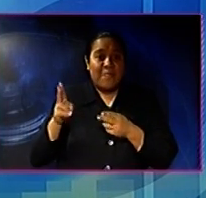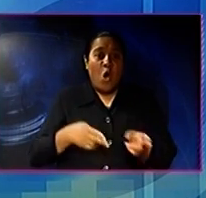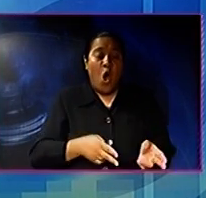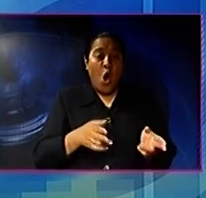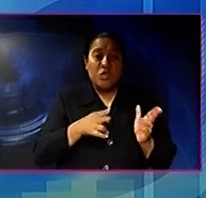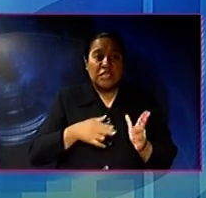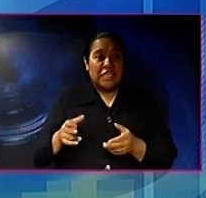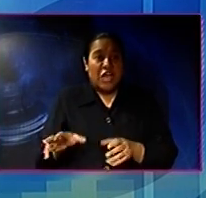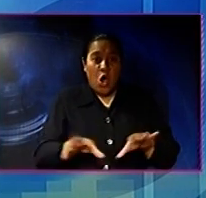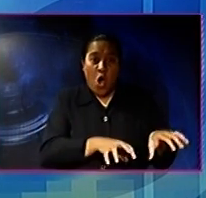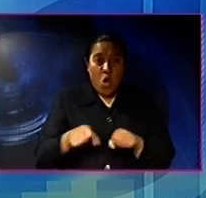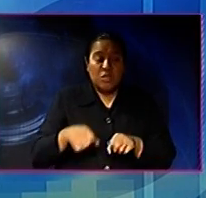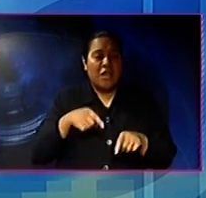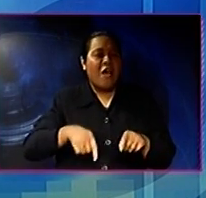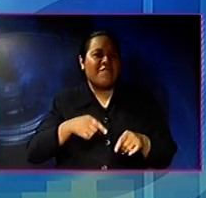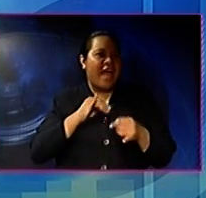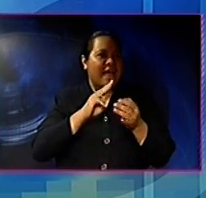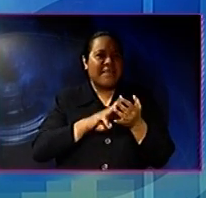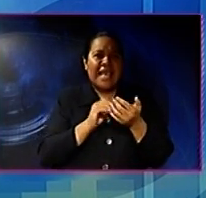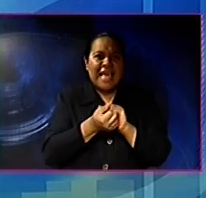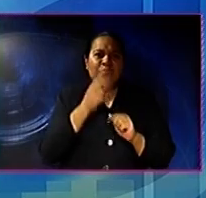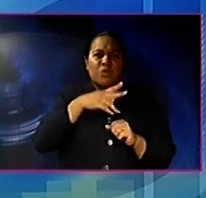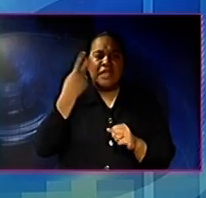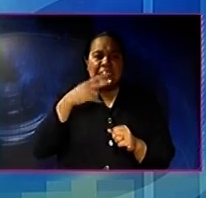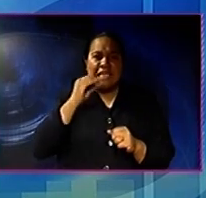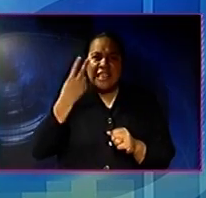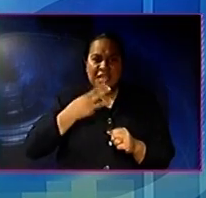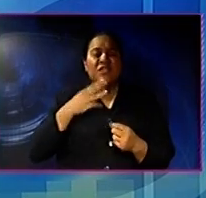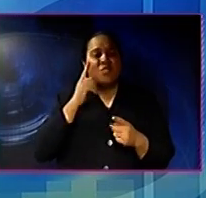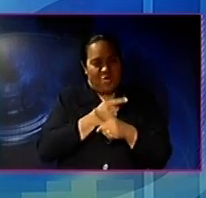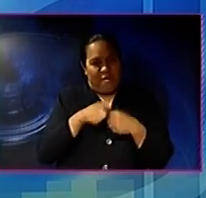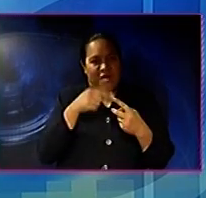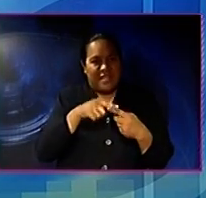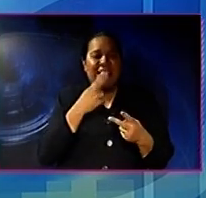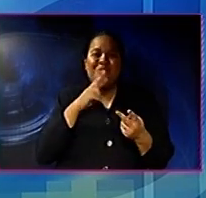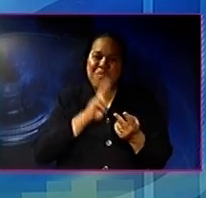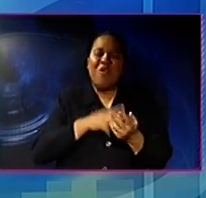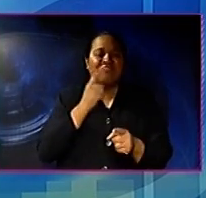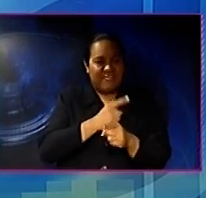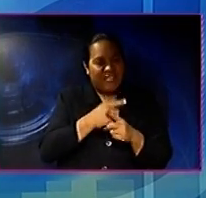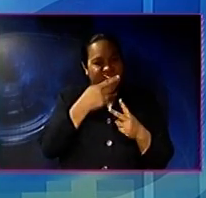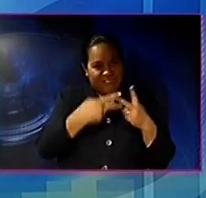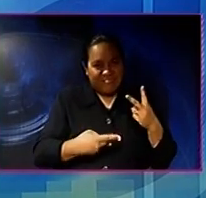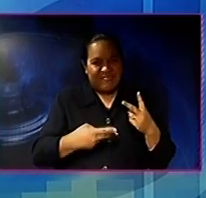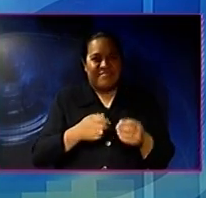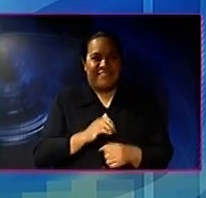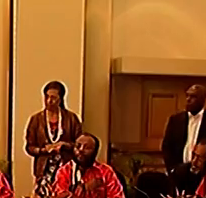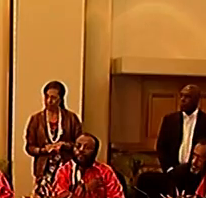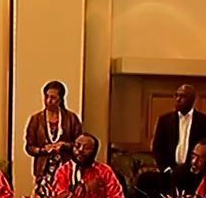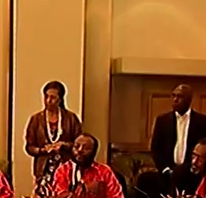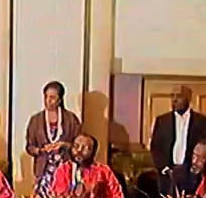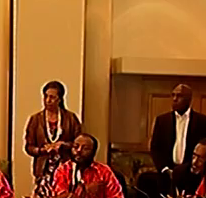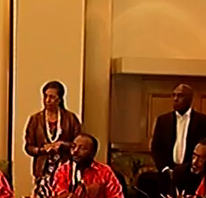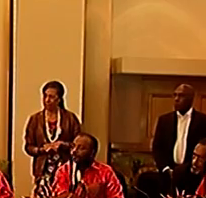the 2013 Melanesian Games and the MSG Director General's 2010 annual report, amongst other issues.